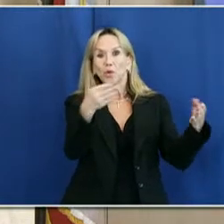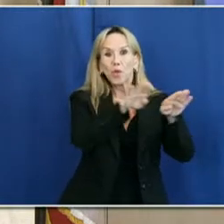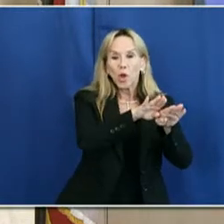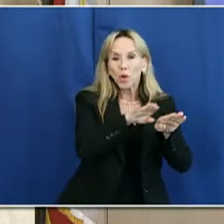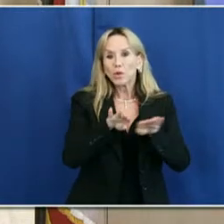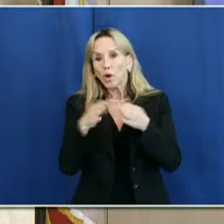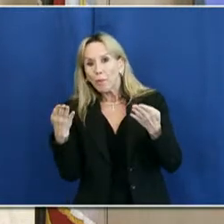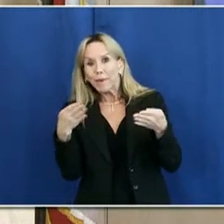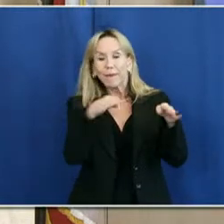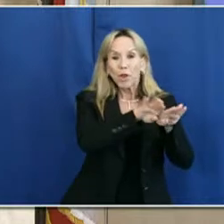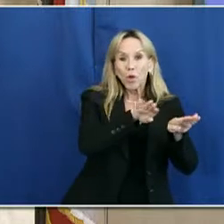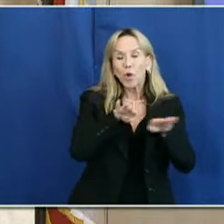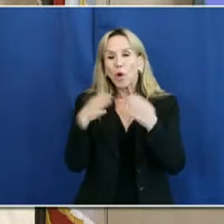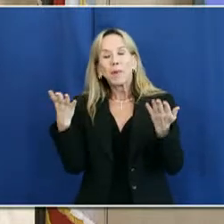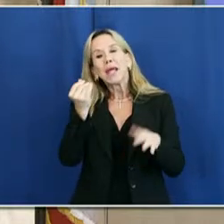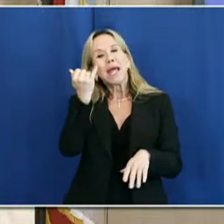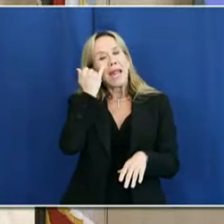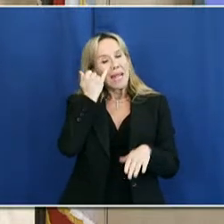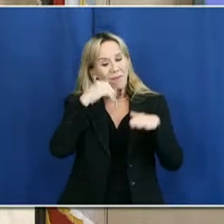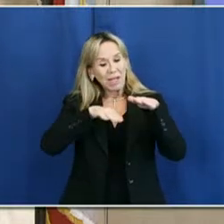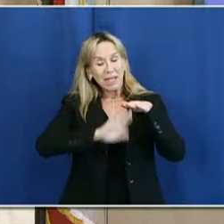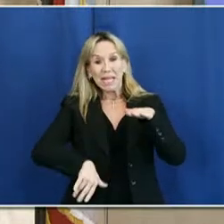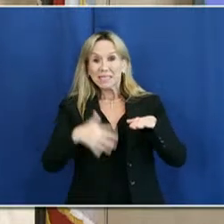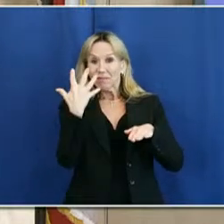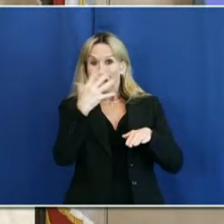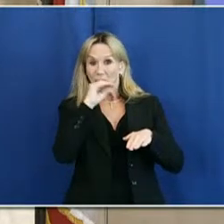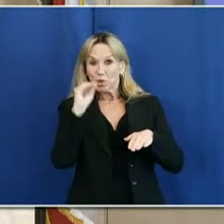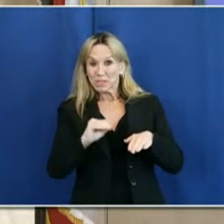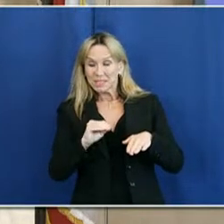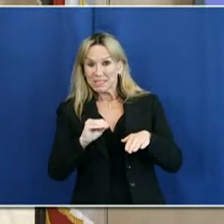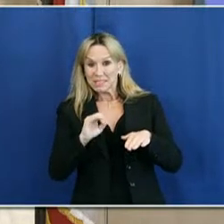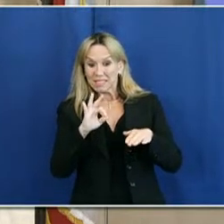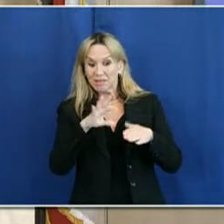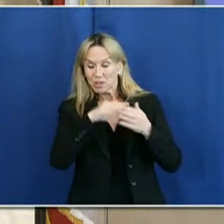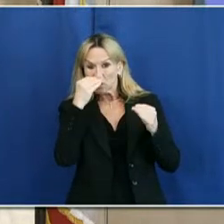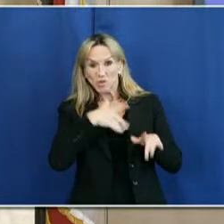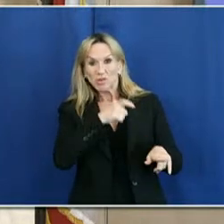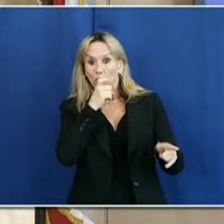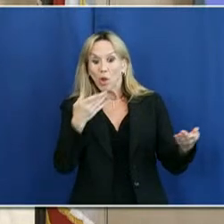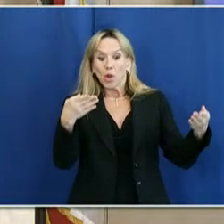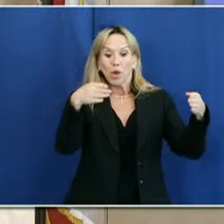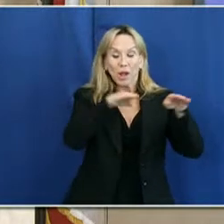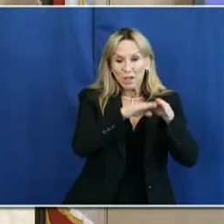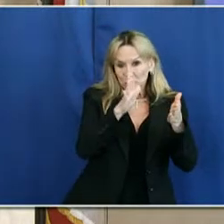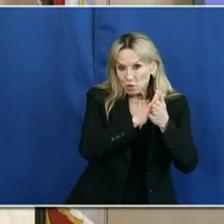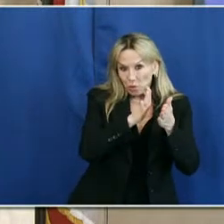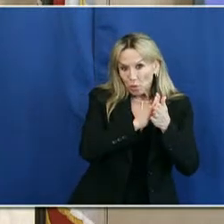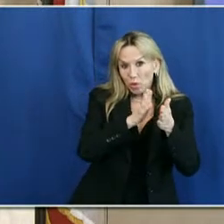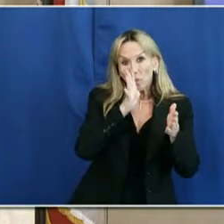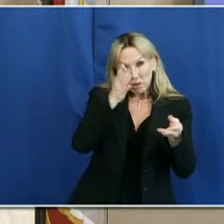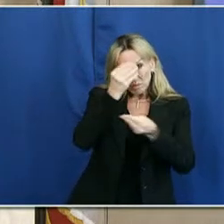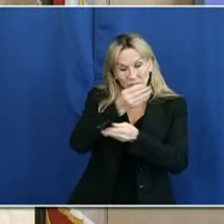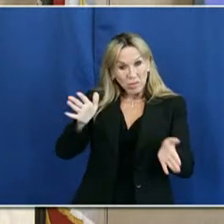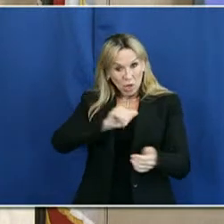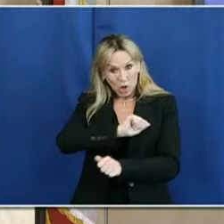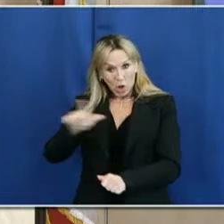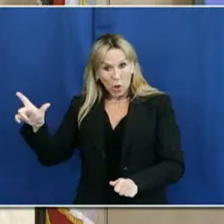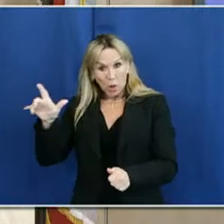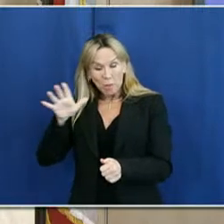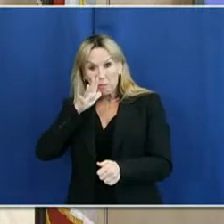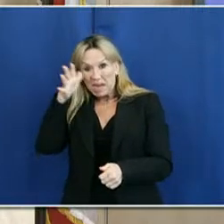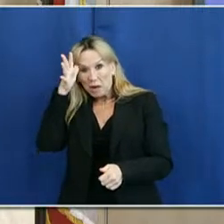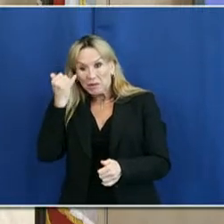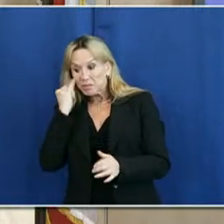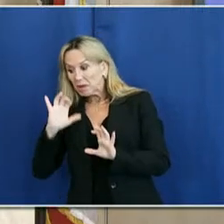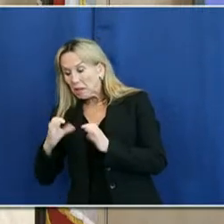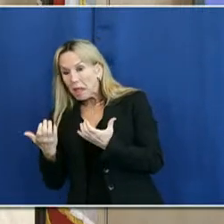parents know if there's an outbreak if it's less than 5% of the school population, or only if you deem it necessary to notify? Okay, I